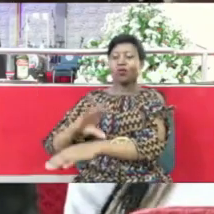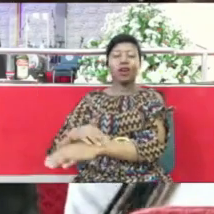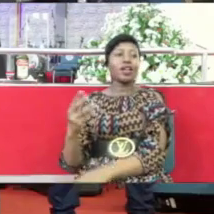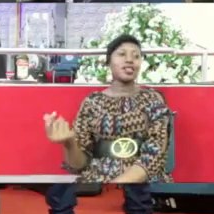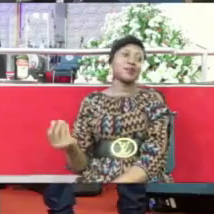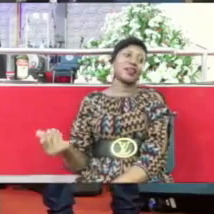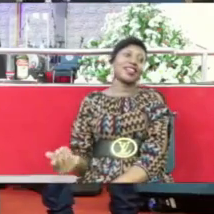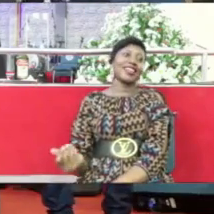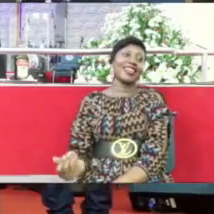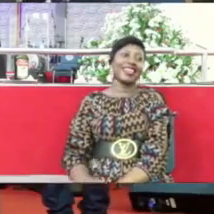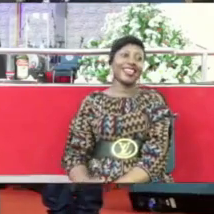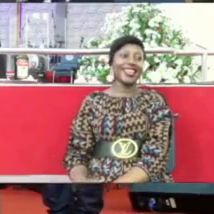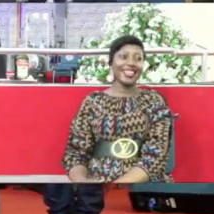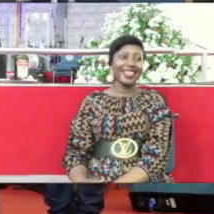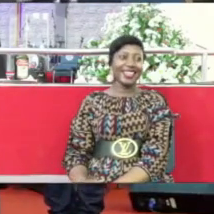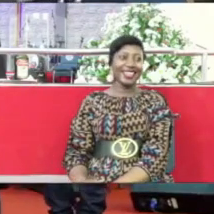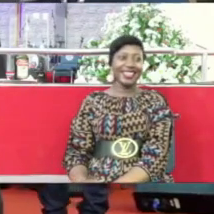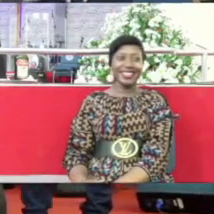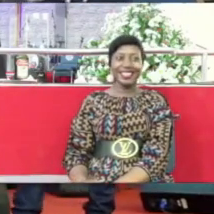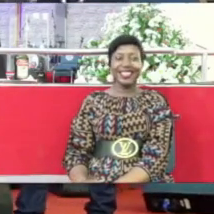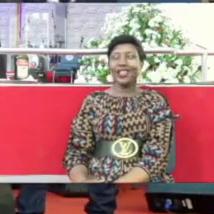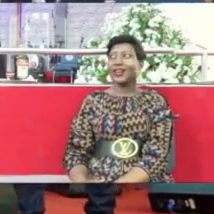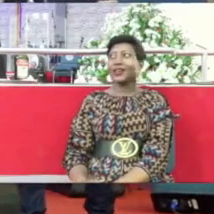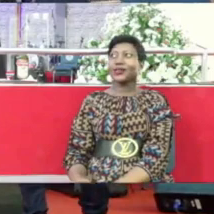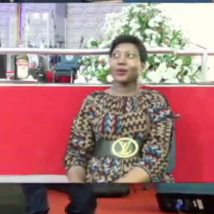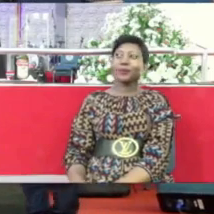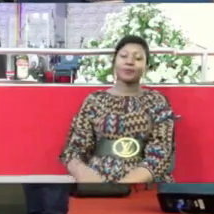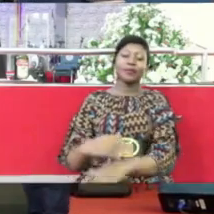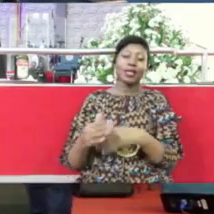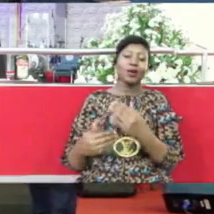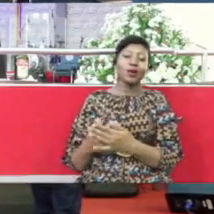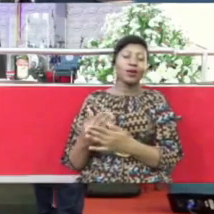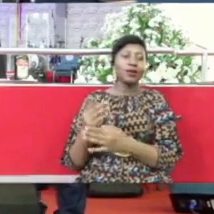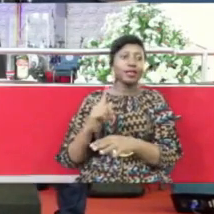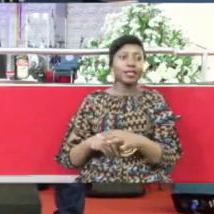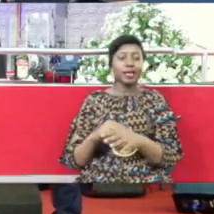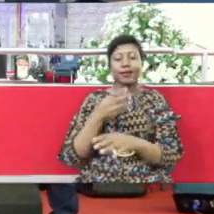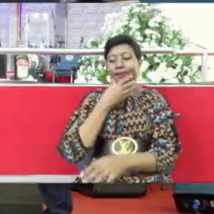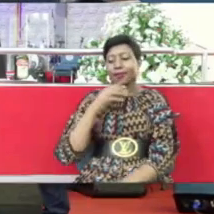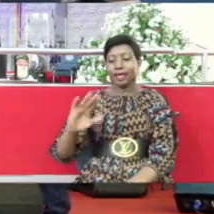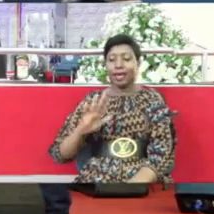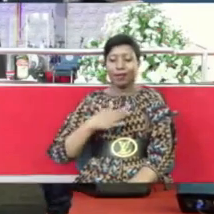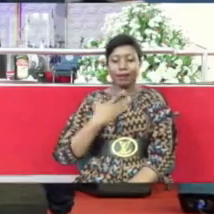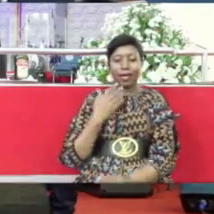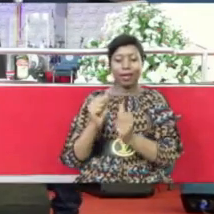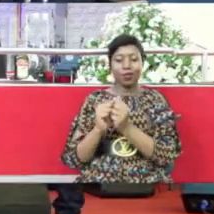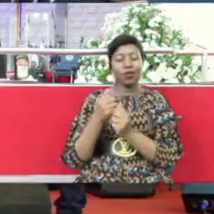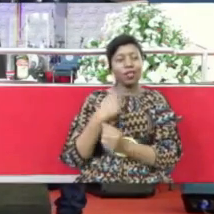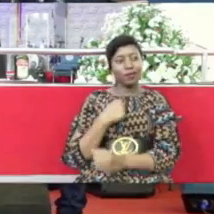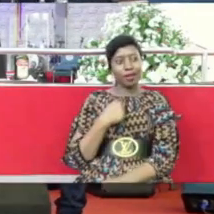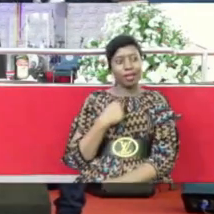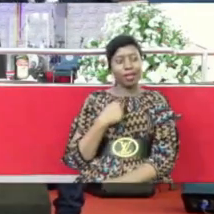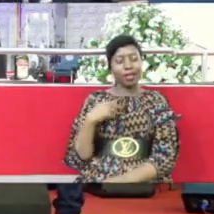is, nasema as long as Mungai was with his father. Wakati wote alikuwa na baba yake. All worries. Hakuwa na uoga. All